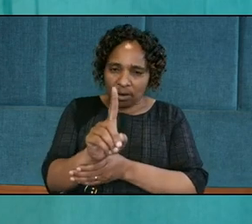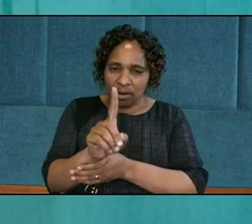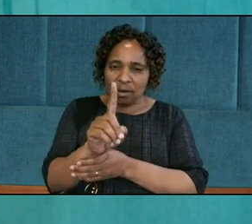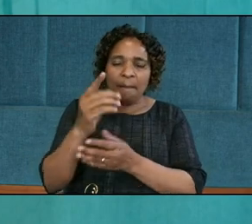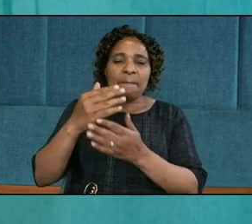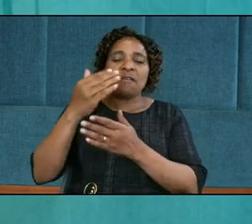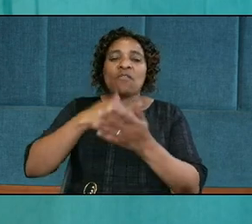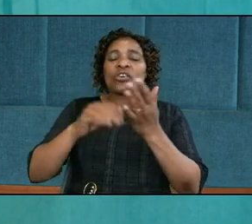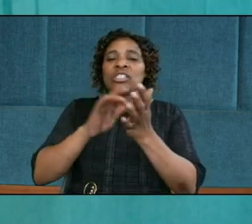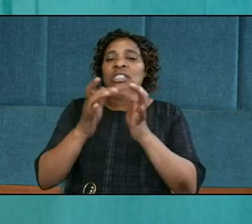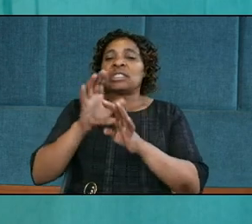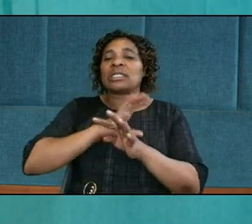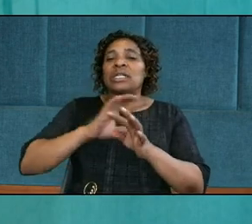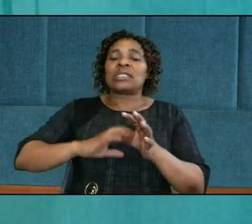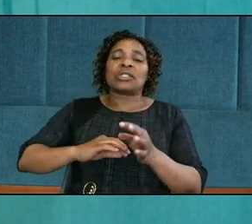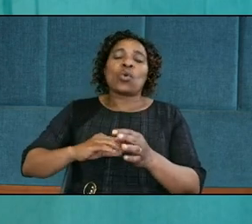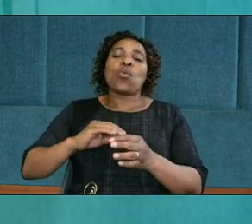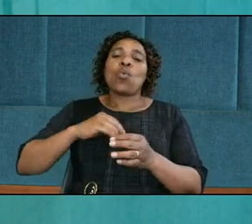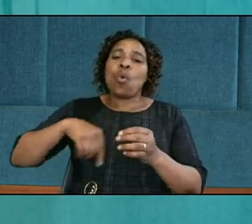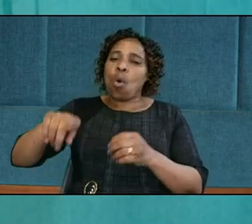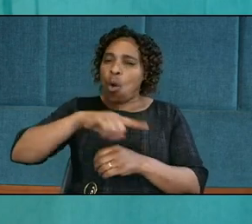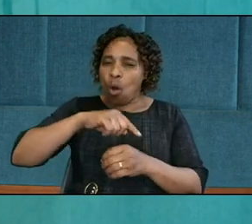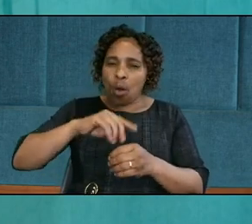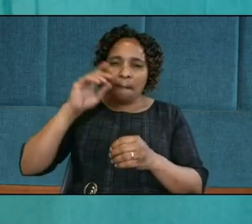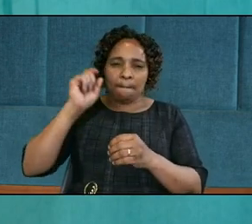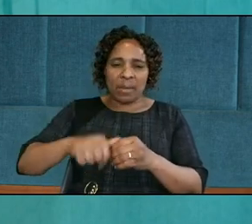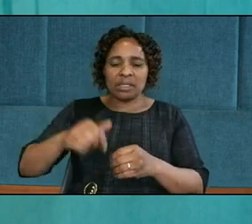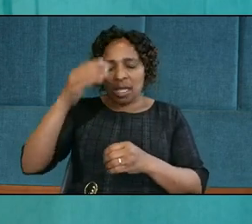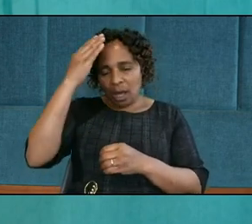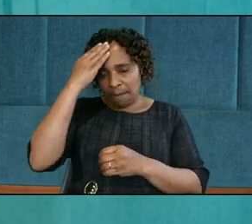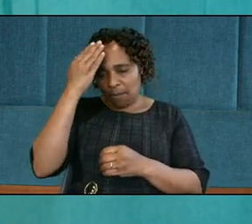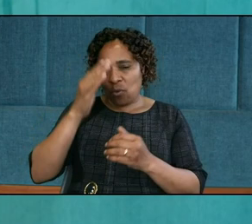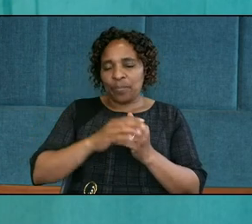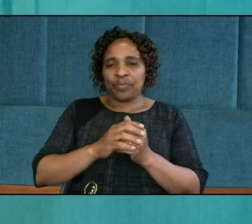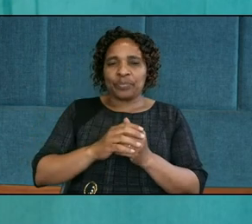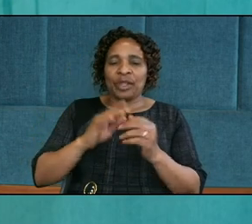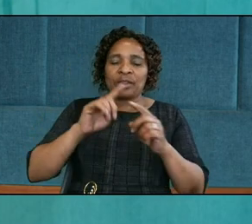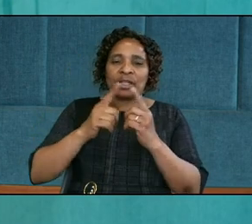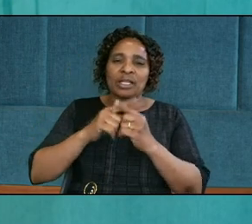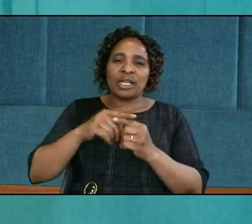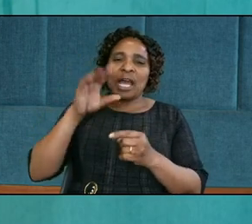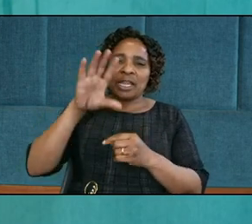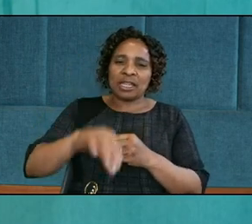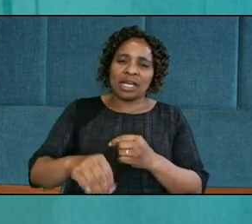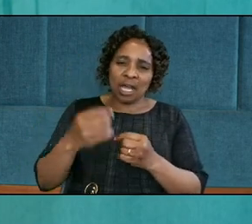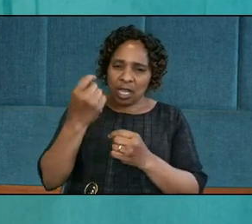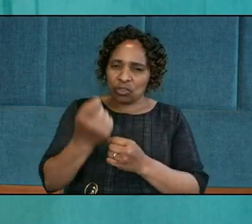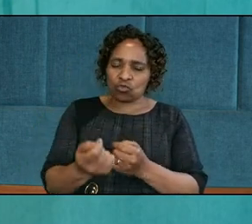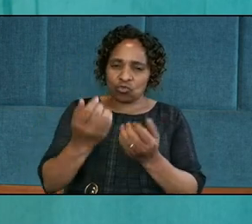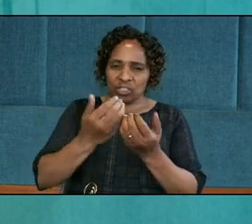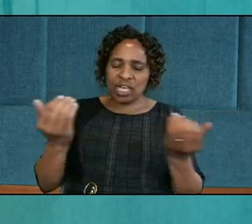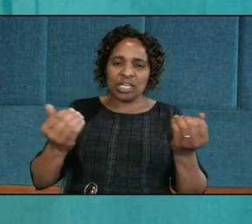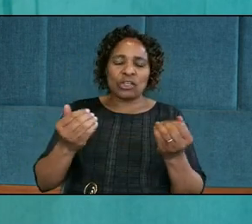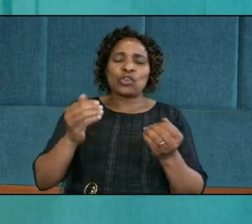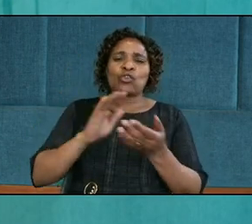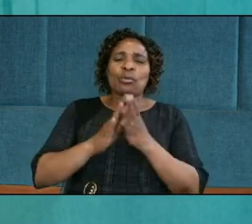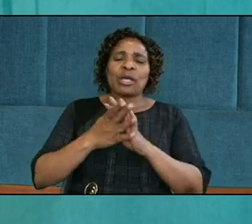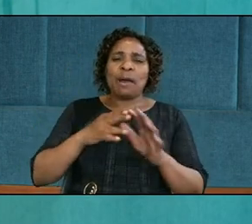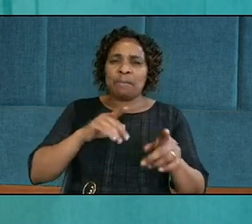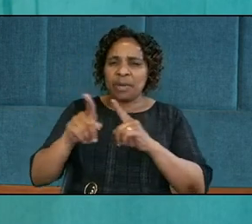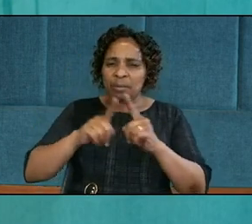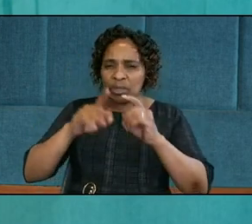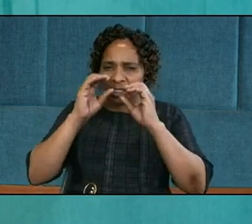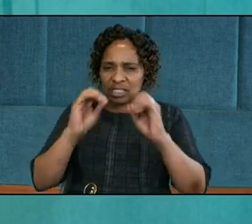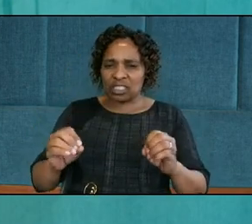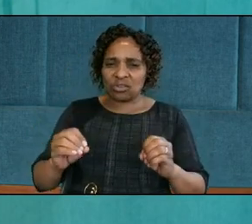before Christ, and we all need to be humble. Then, just like a little child, you need to be blameless and